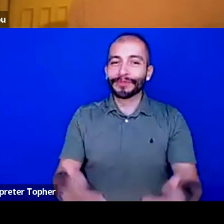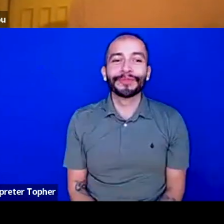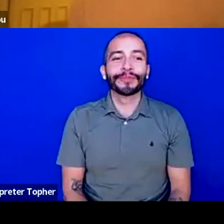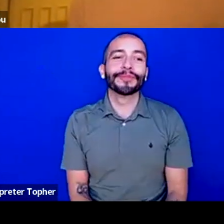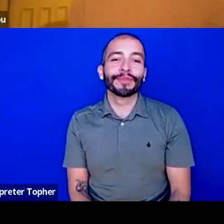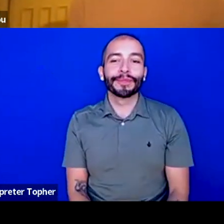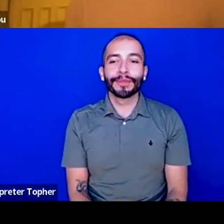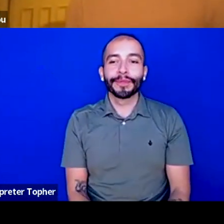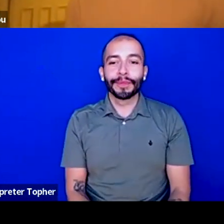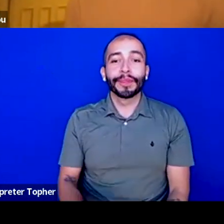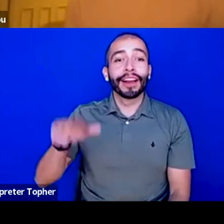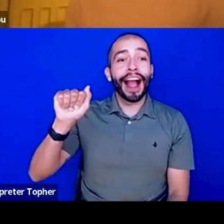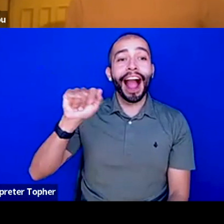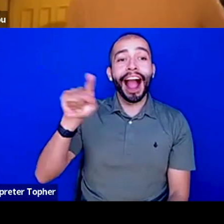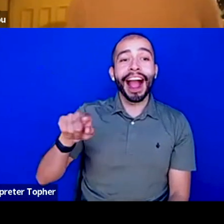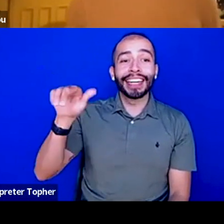Thank you.